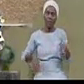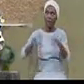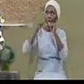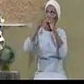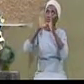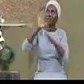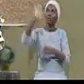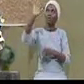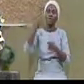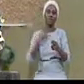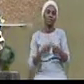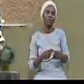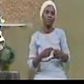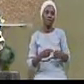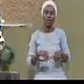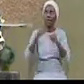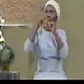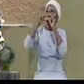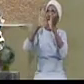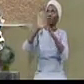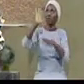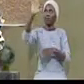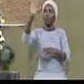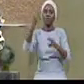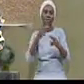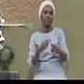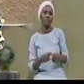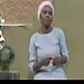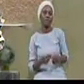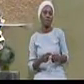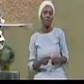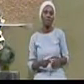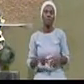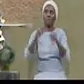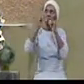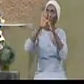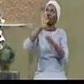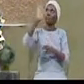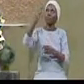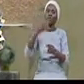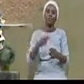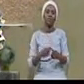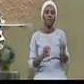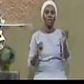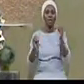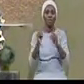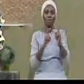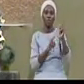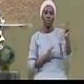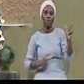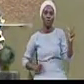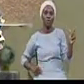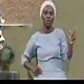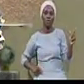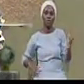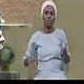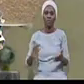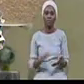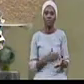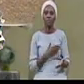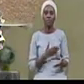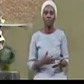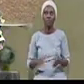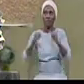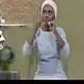Lord. Blessed be thy name. Blessed be thy name. Blessed be thy name, O Lord. Blessed